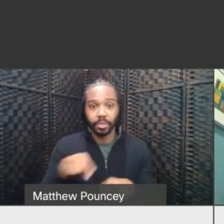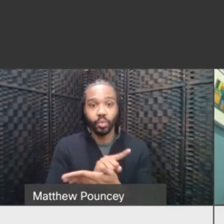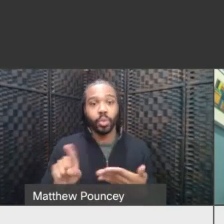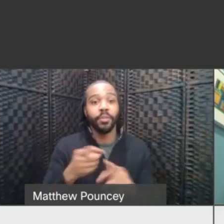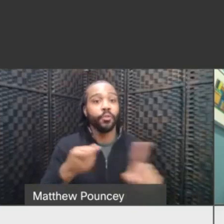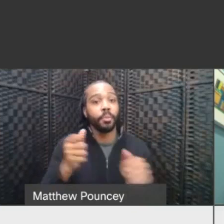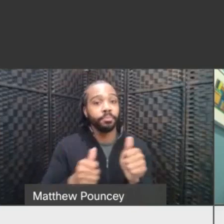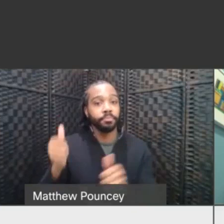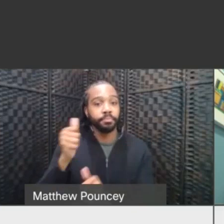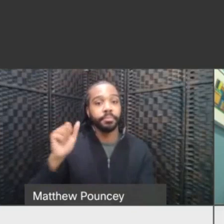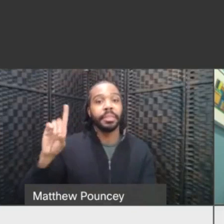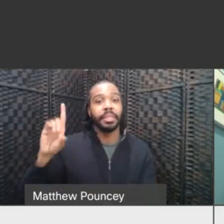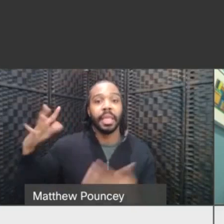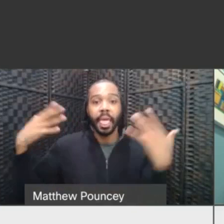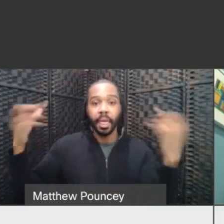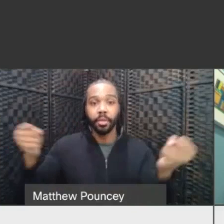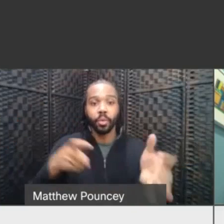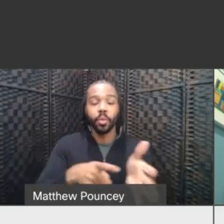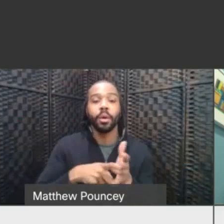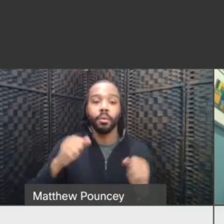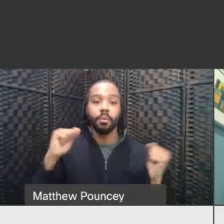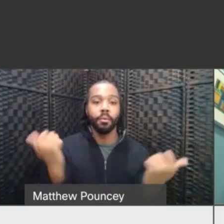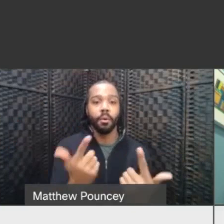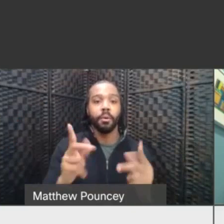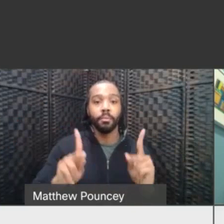people have a booster shot